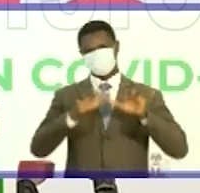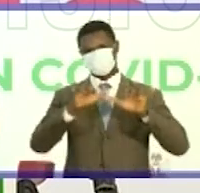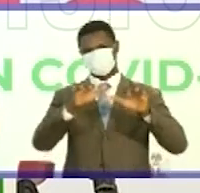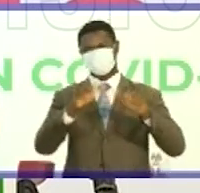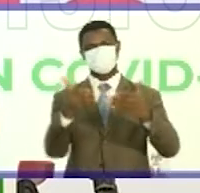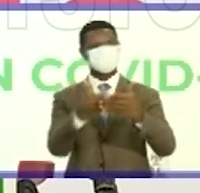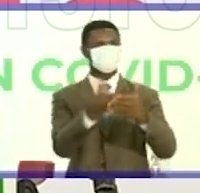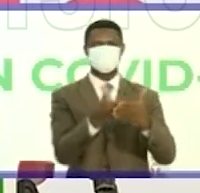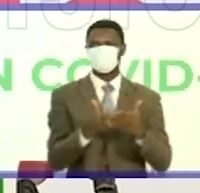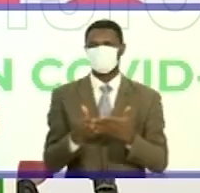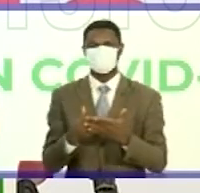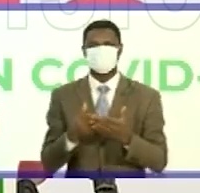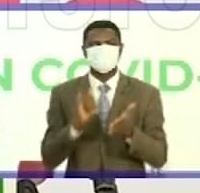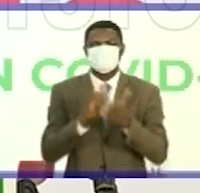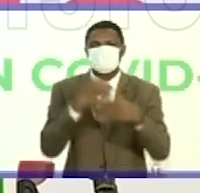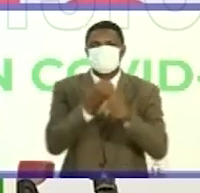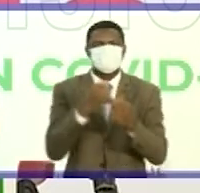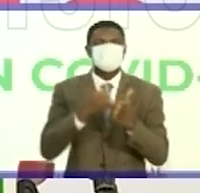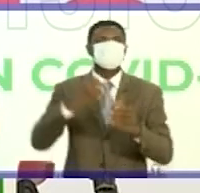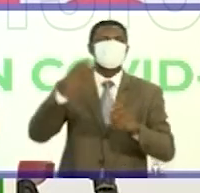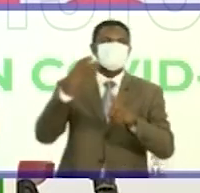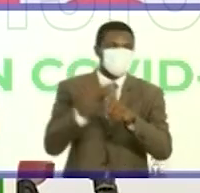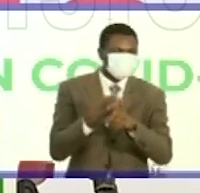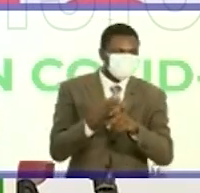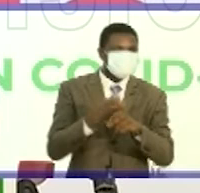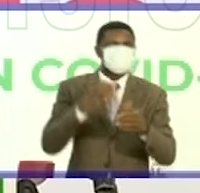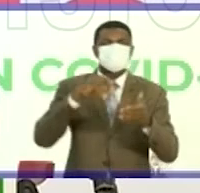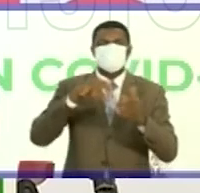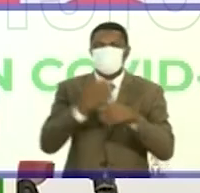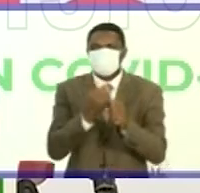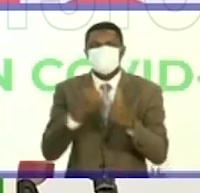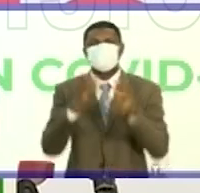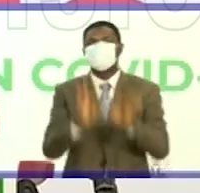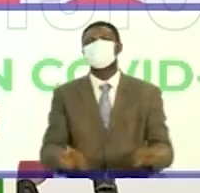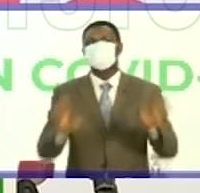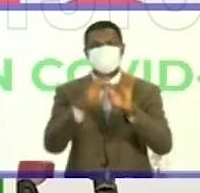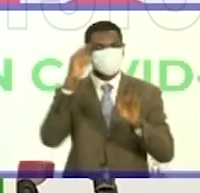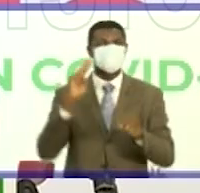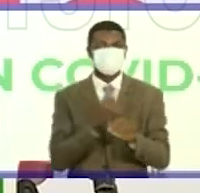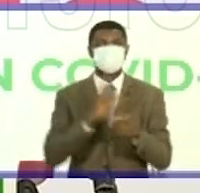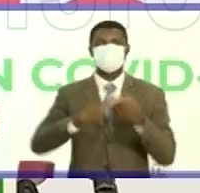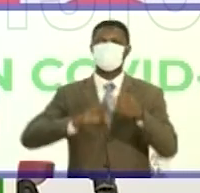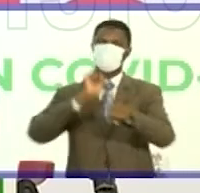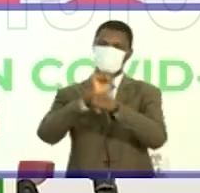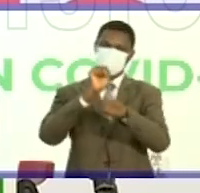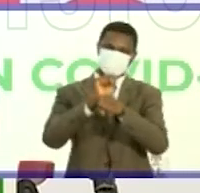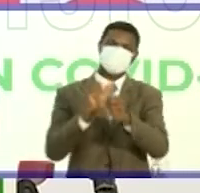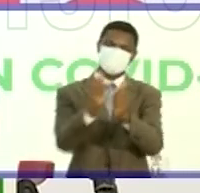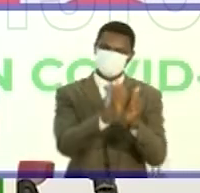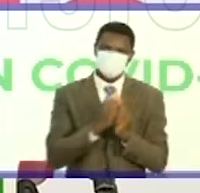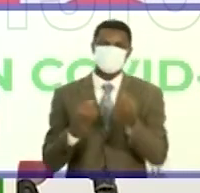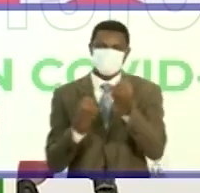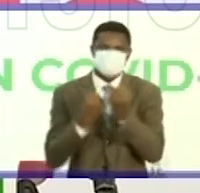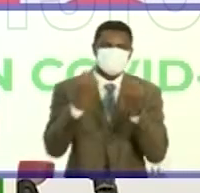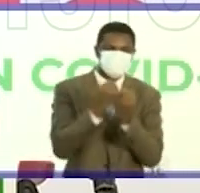the virus has made it compelling for humanity to work together to put in place strategies to contain its